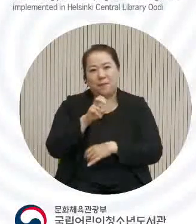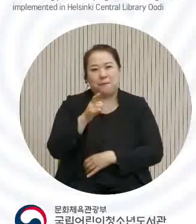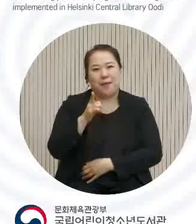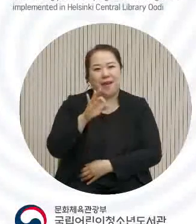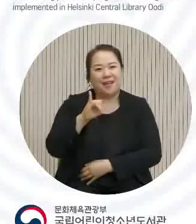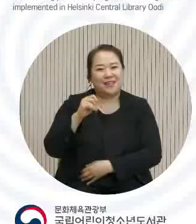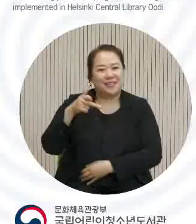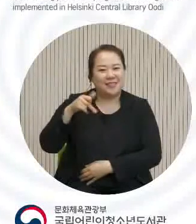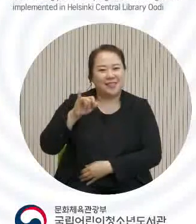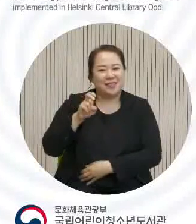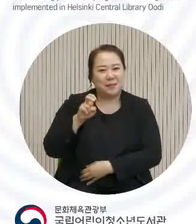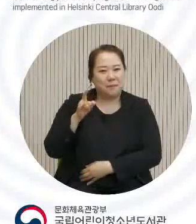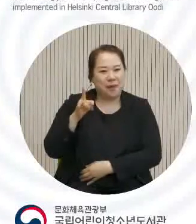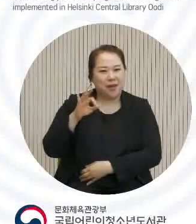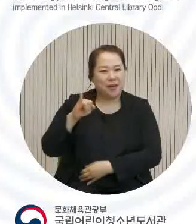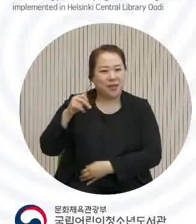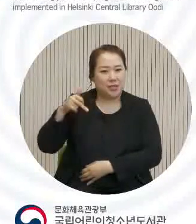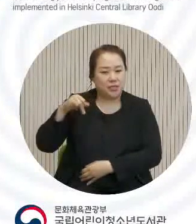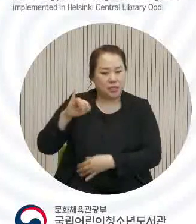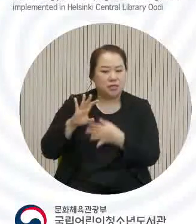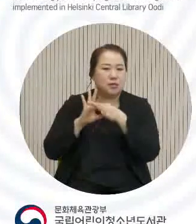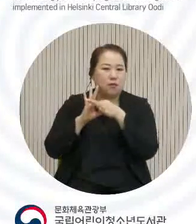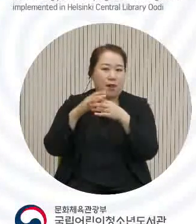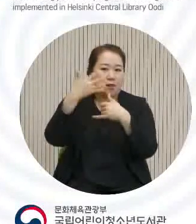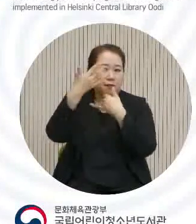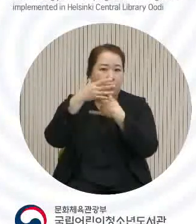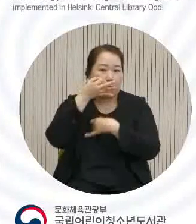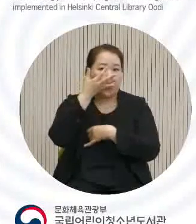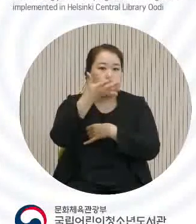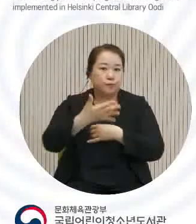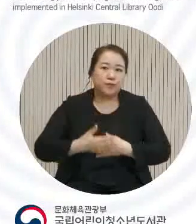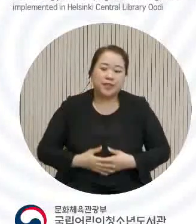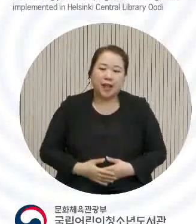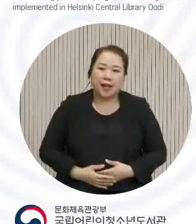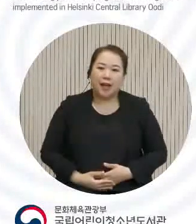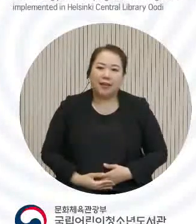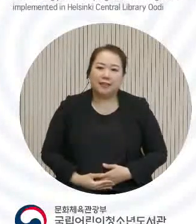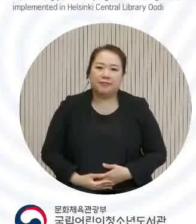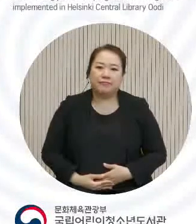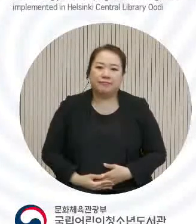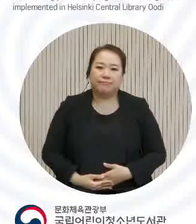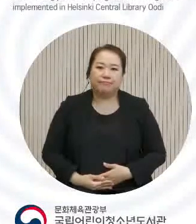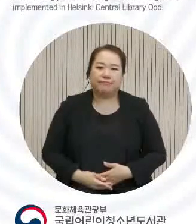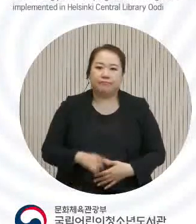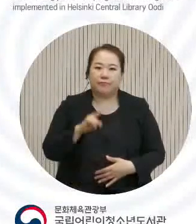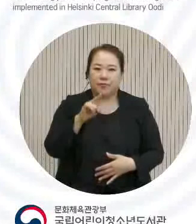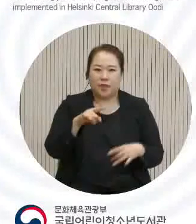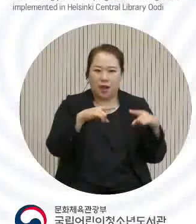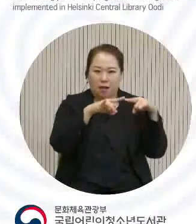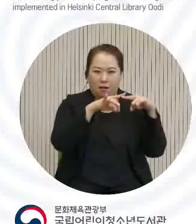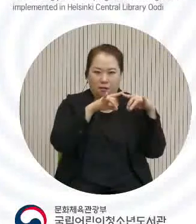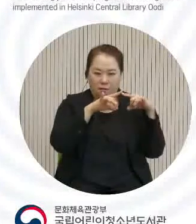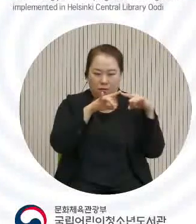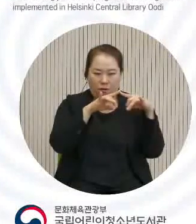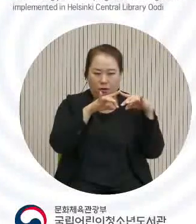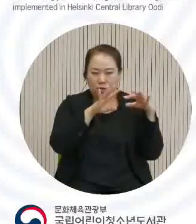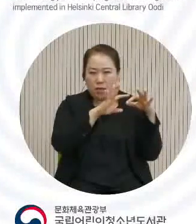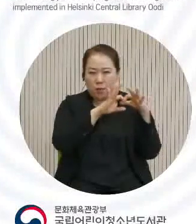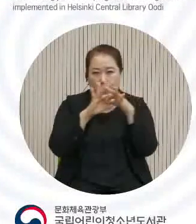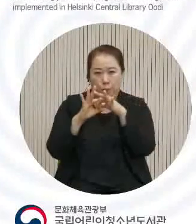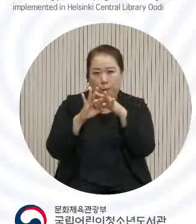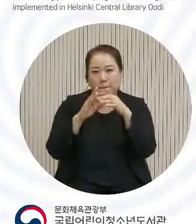Additionally, it is advisable to demonstrate how Makey and conduction of electricity works.